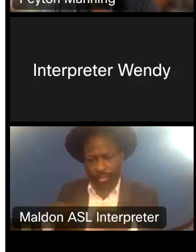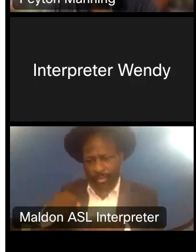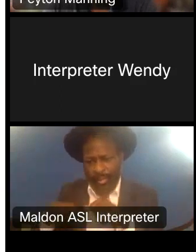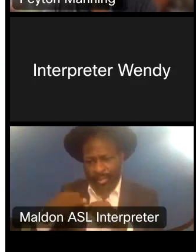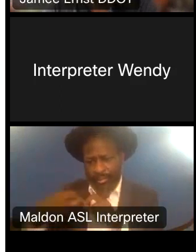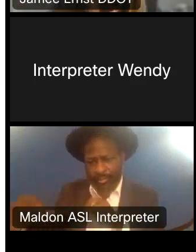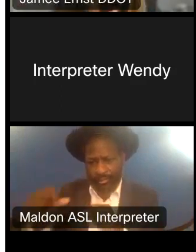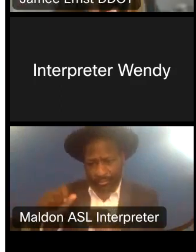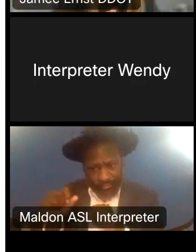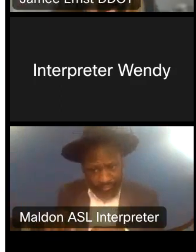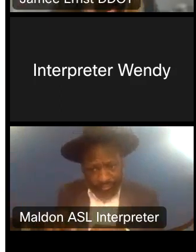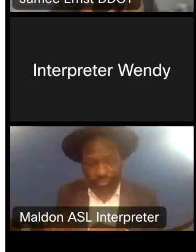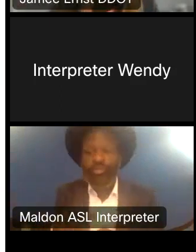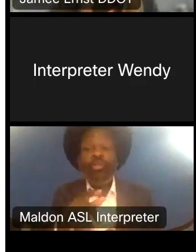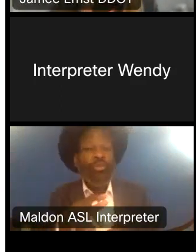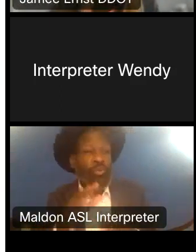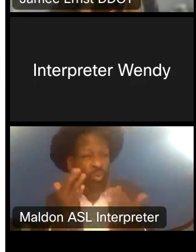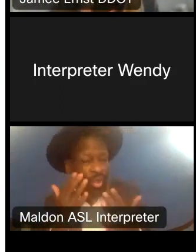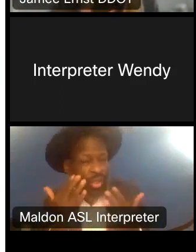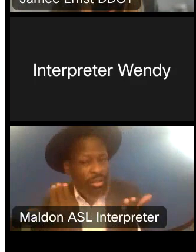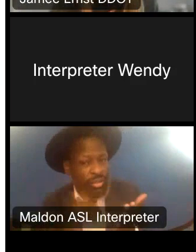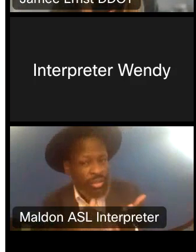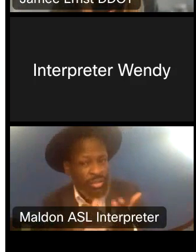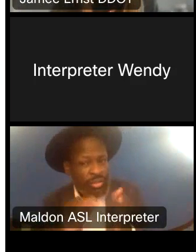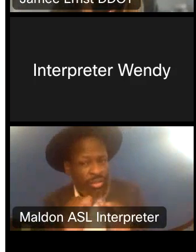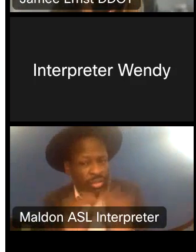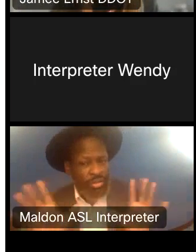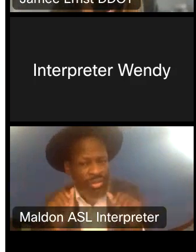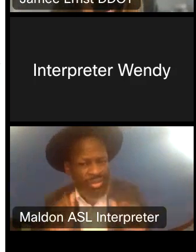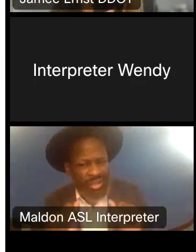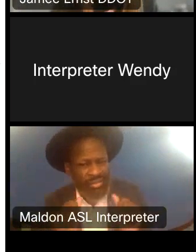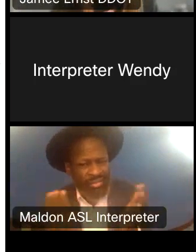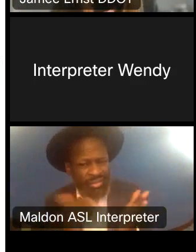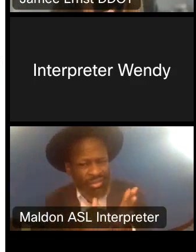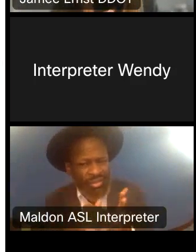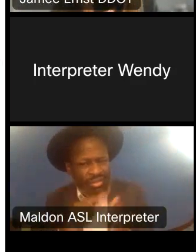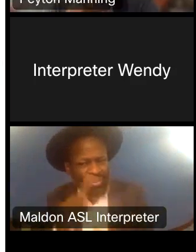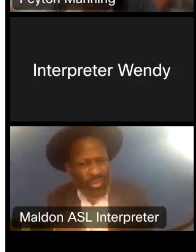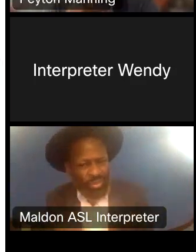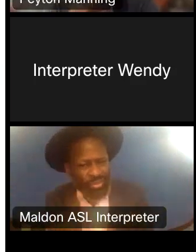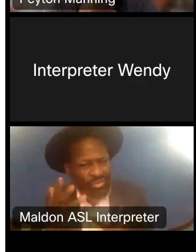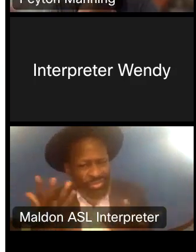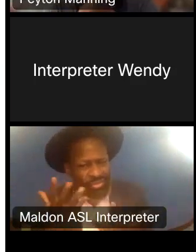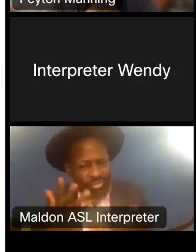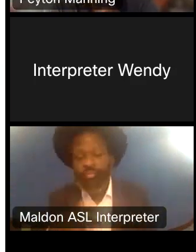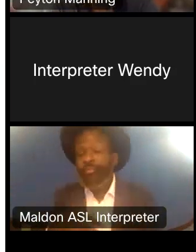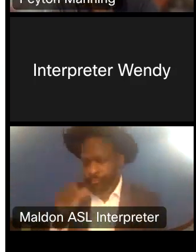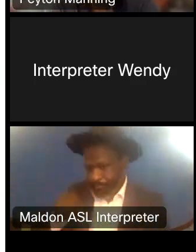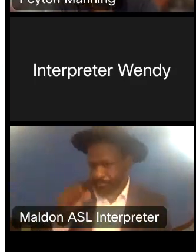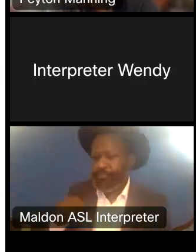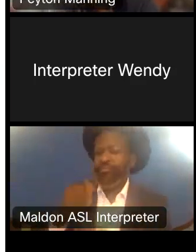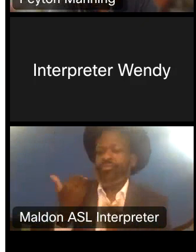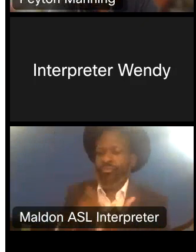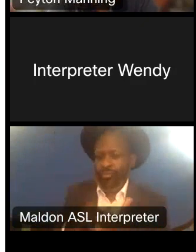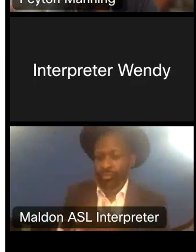So the question is, can you repeat that for me? Sure, yeah. So the question is, can the